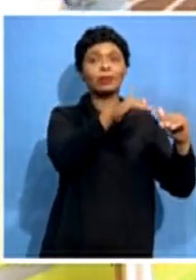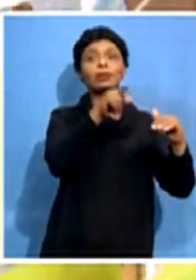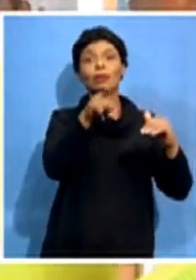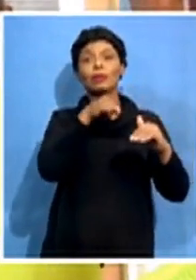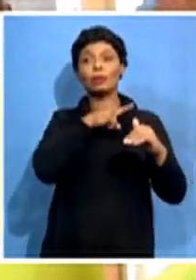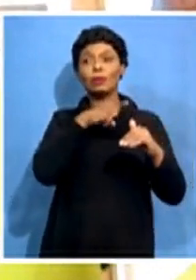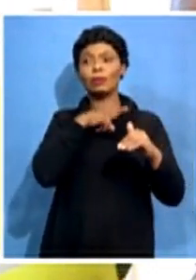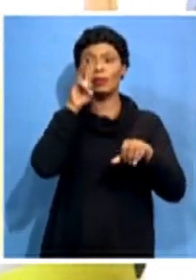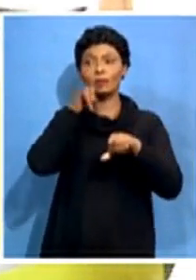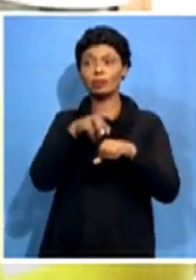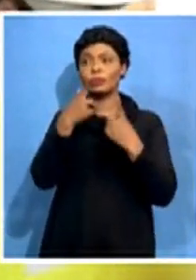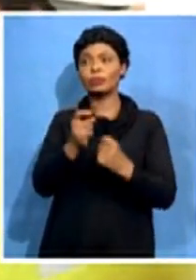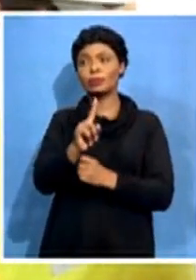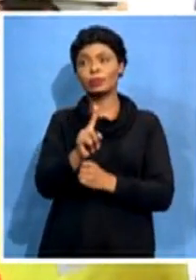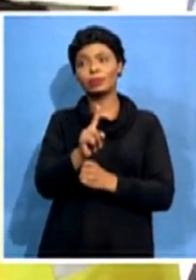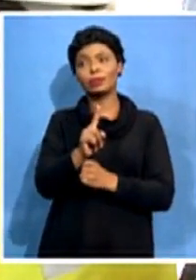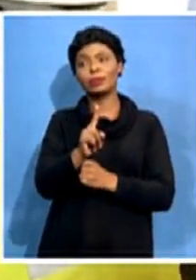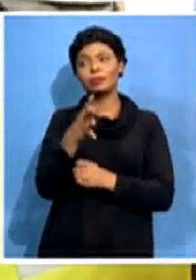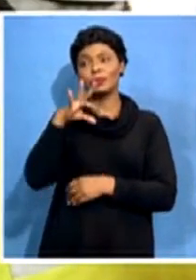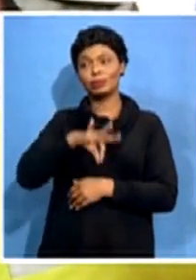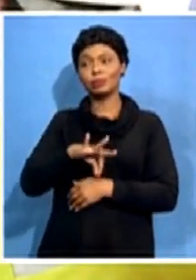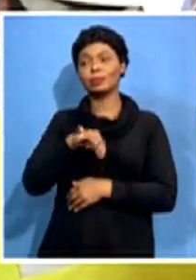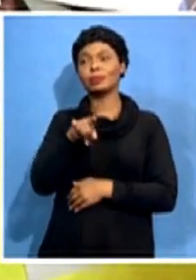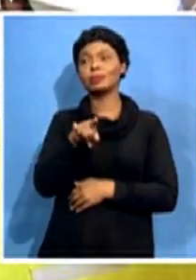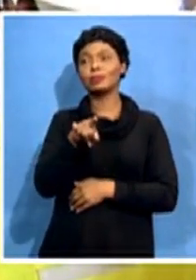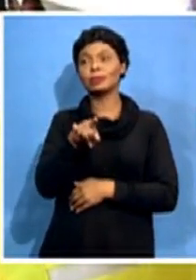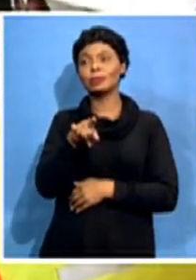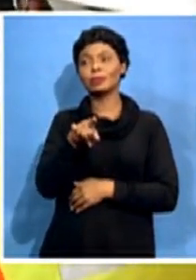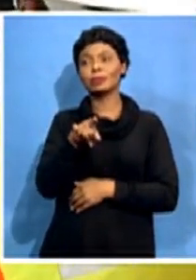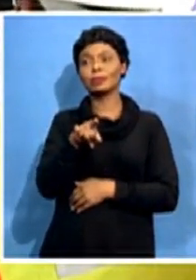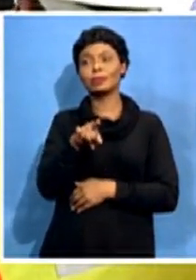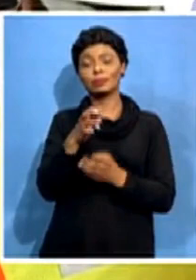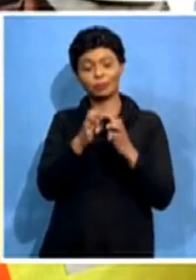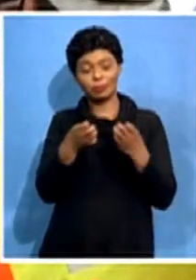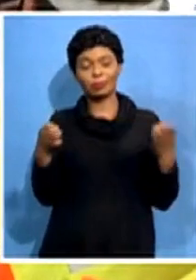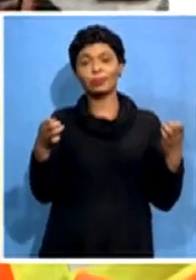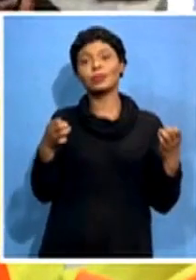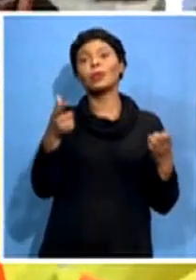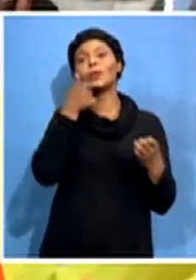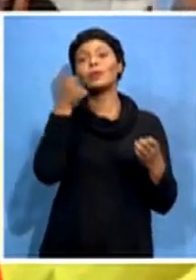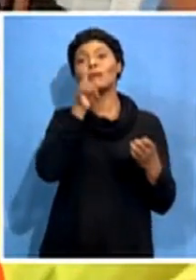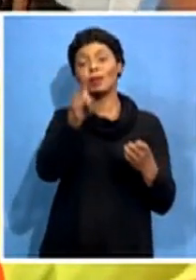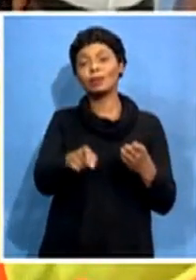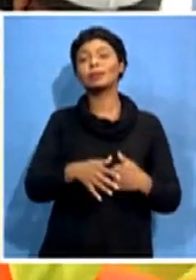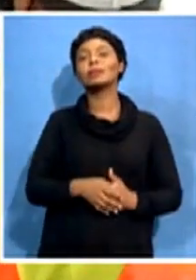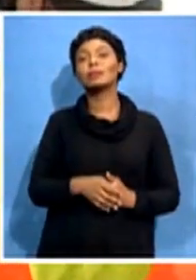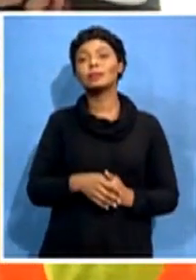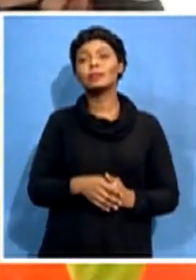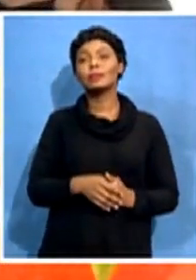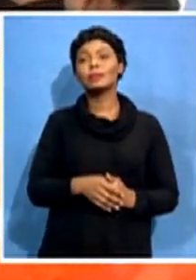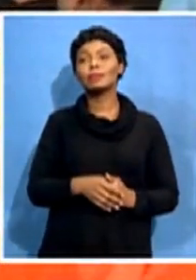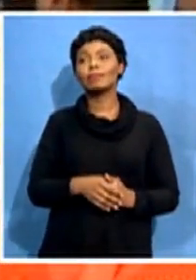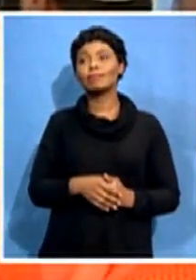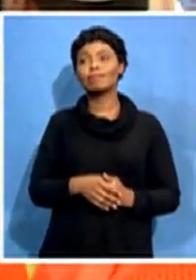occupation of equipment installation as soon as possible. This segment in the middle here is the e-coating segment, and we